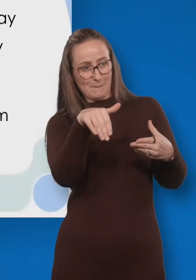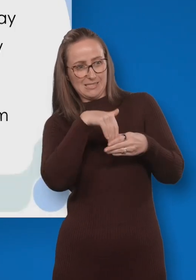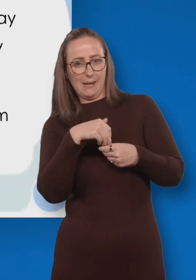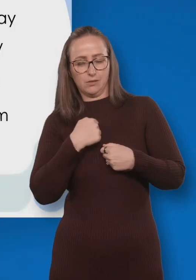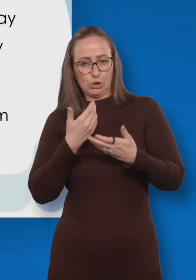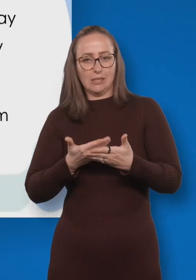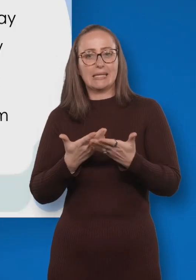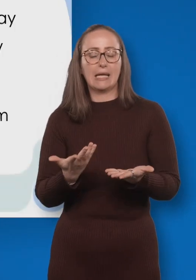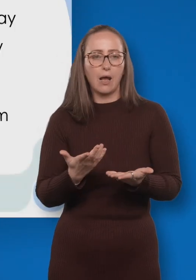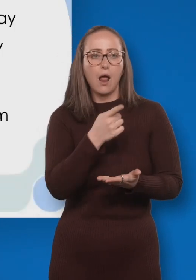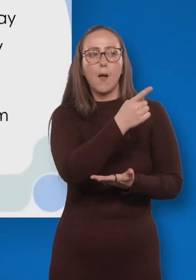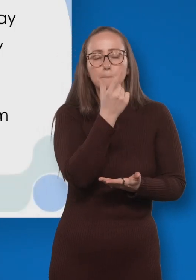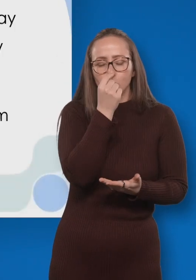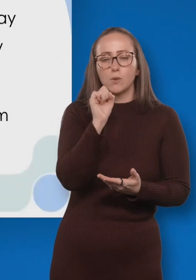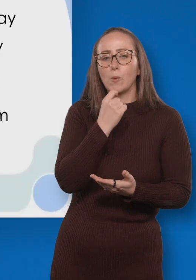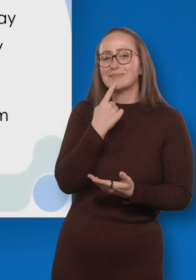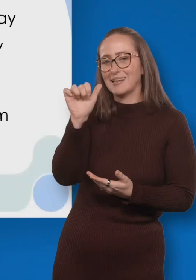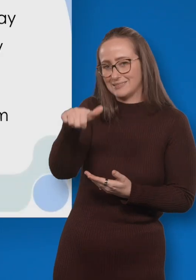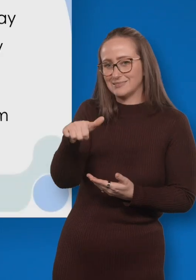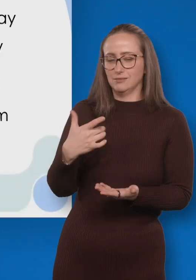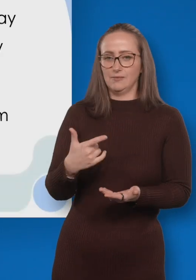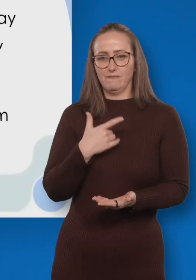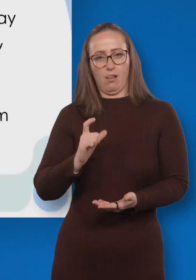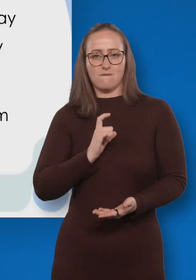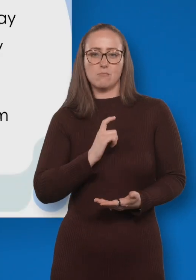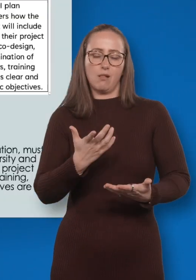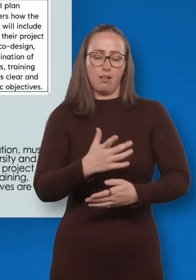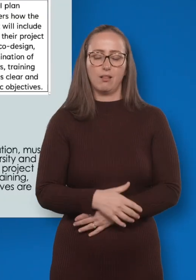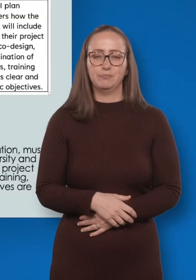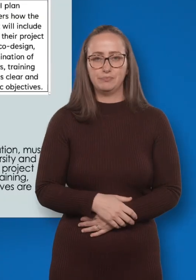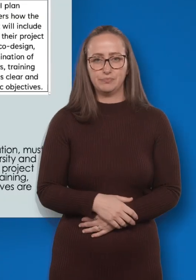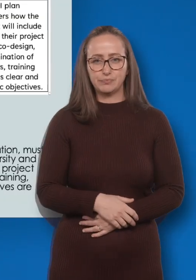they're maybe more likely to say yes to participate.